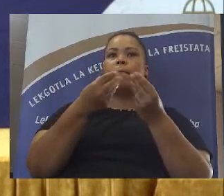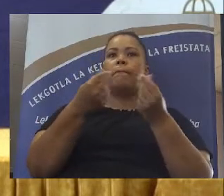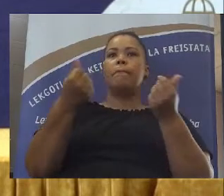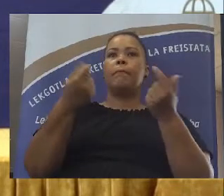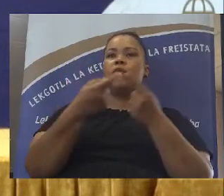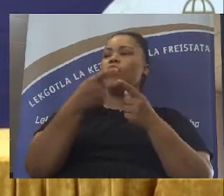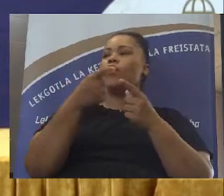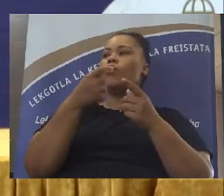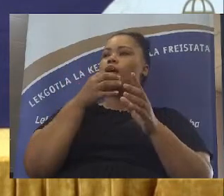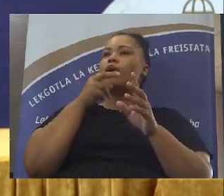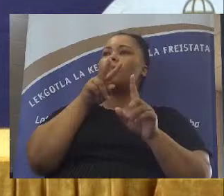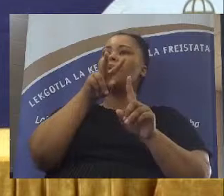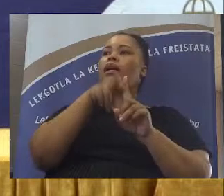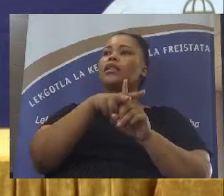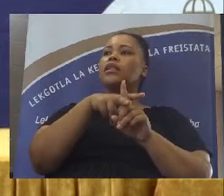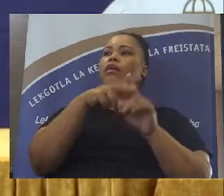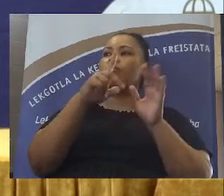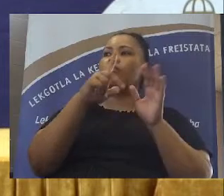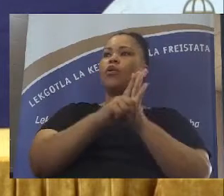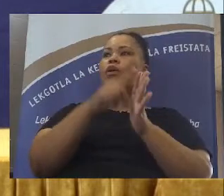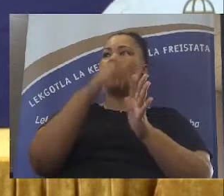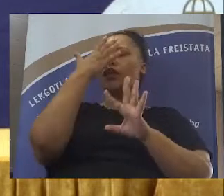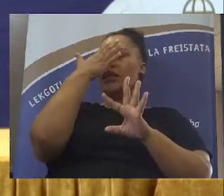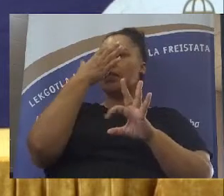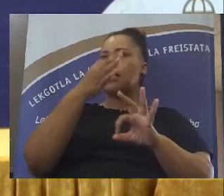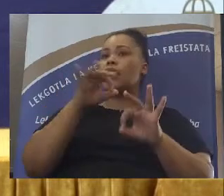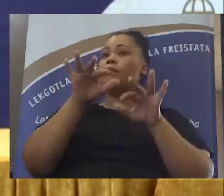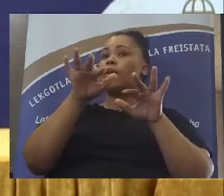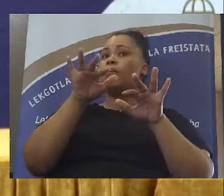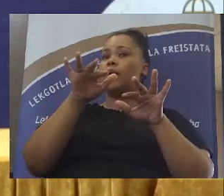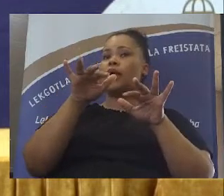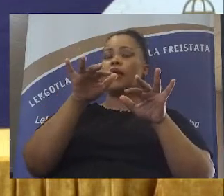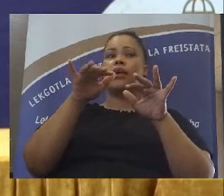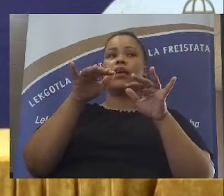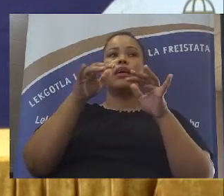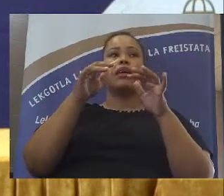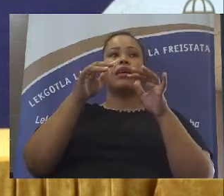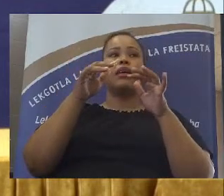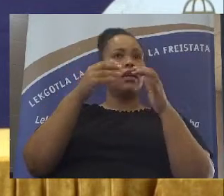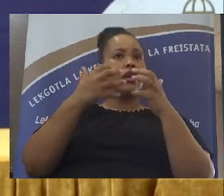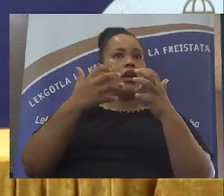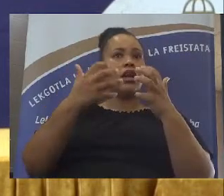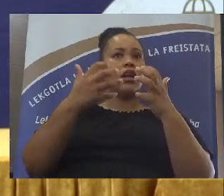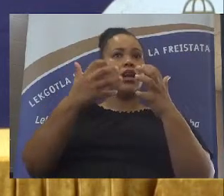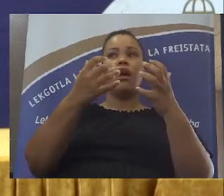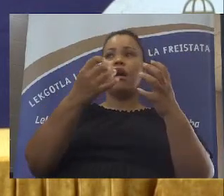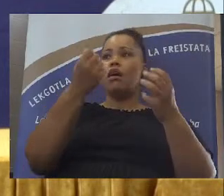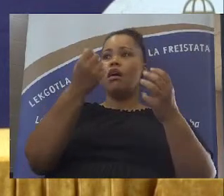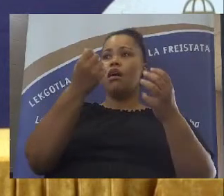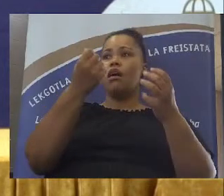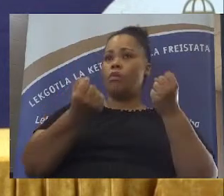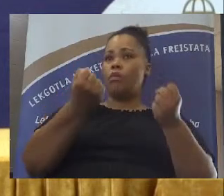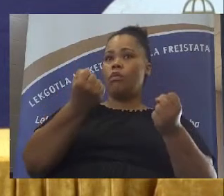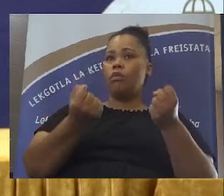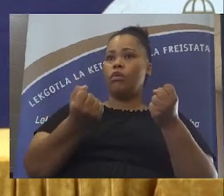law decided in a public hearing before a court, where appropriate,